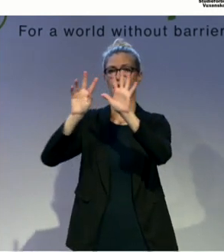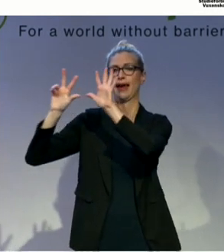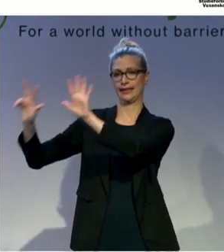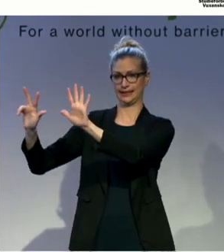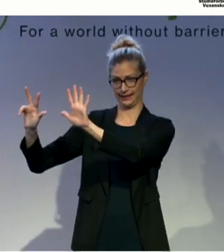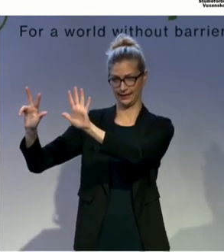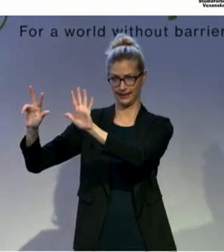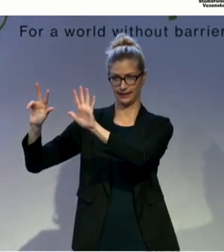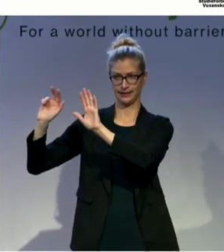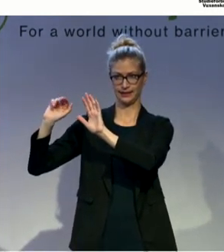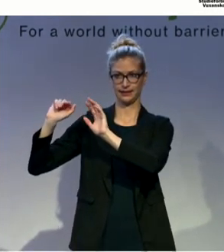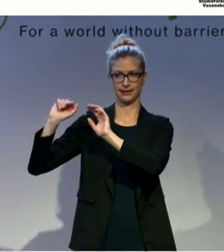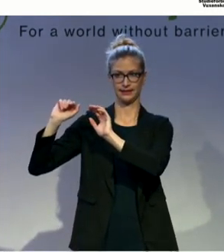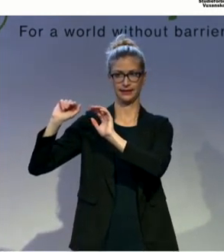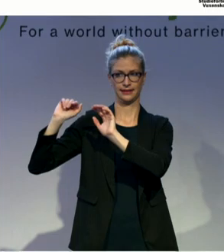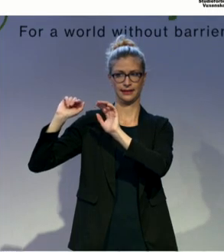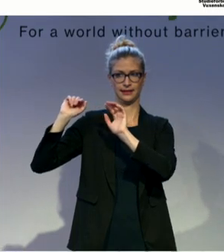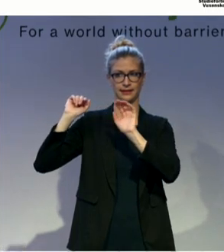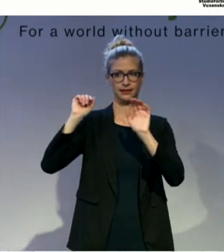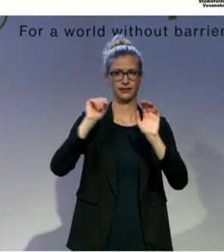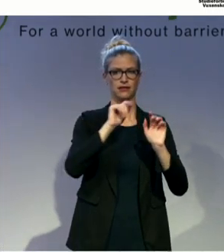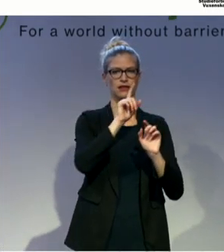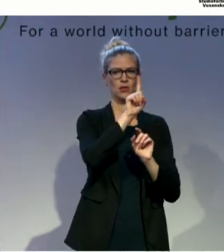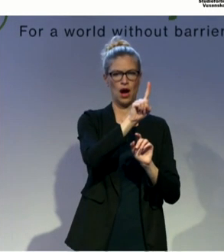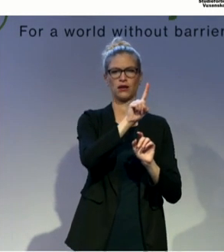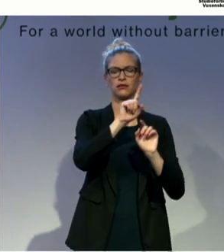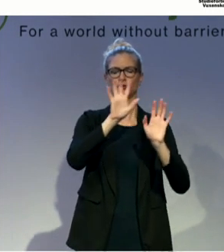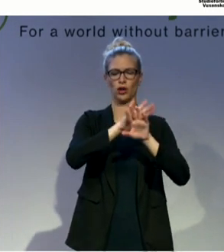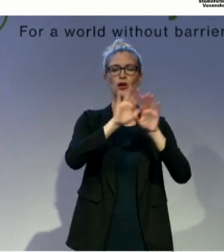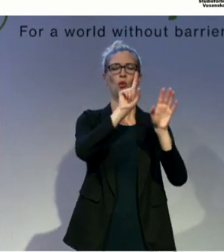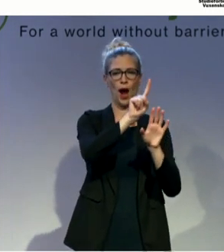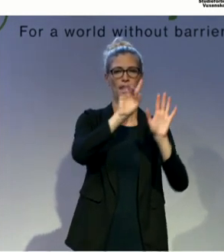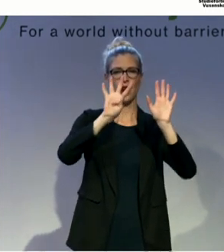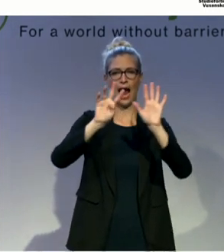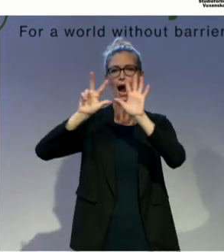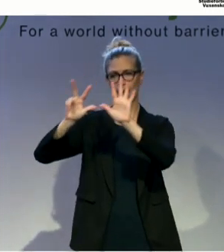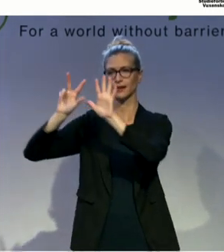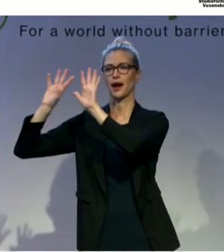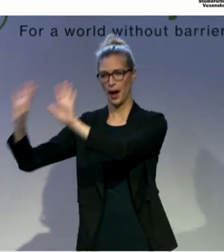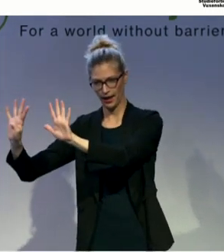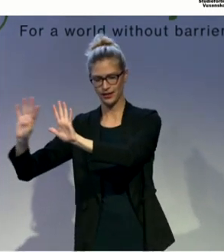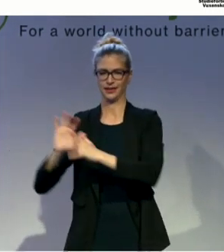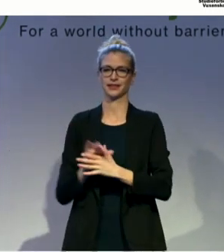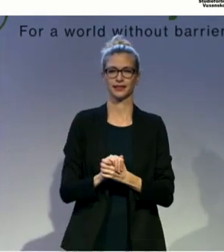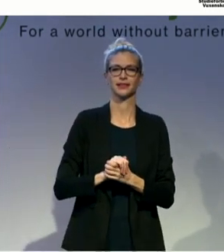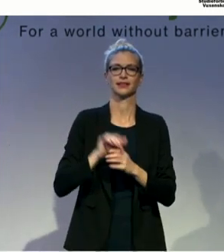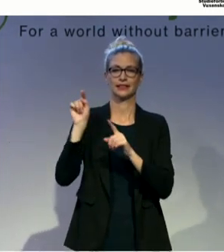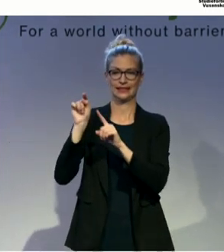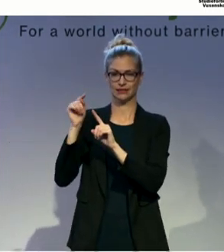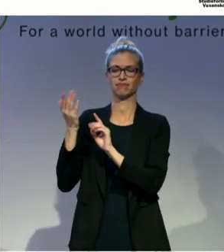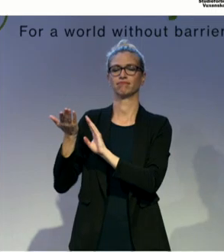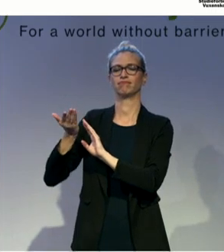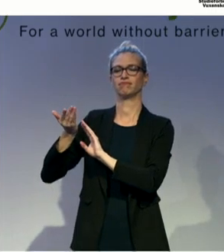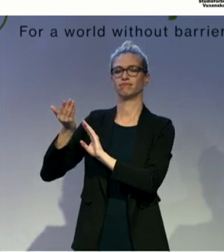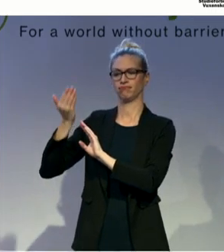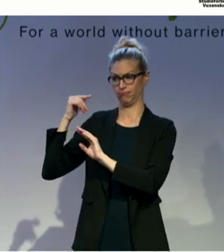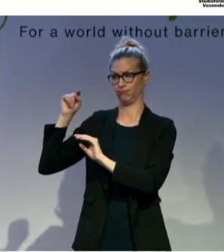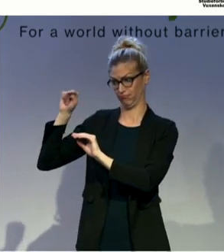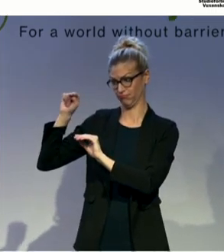intellectual disability to find out why, and they gave us heaps of reasons. But you could sort them into some major